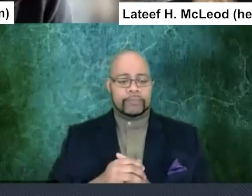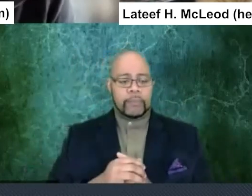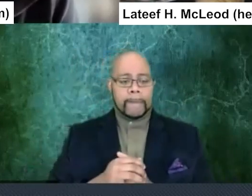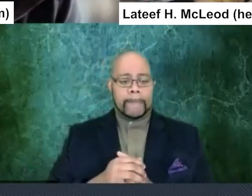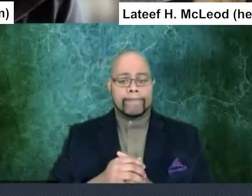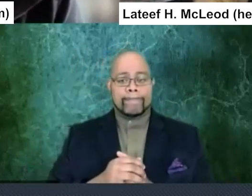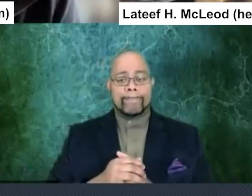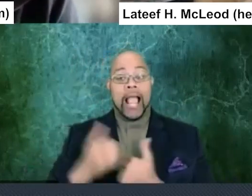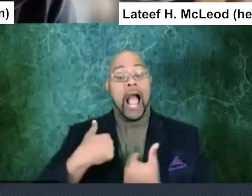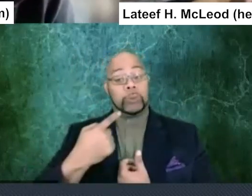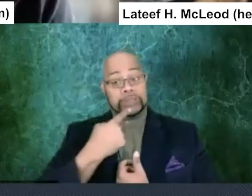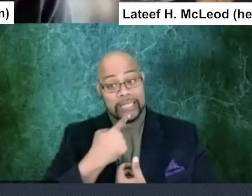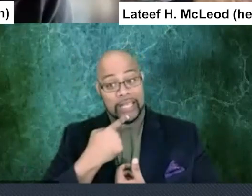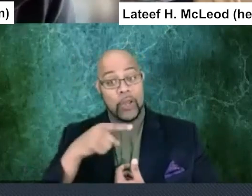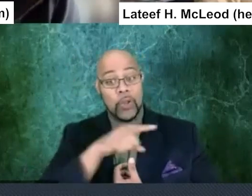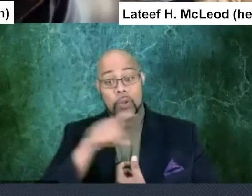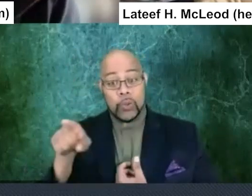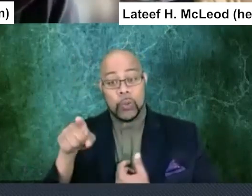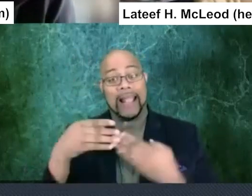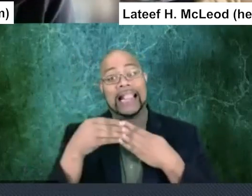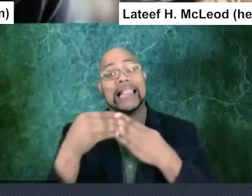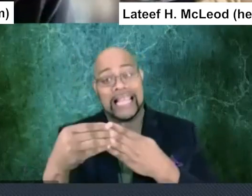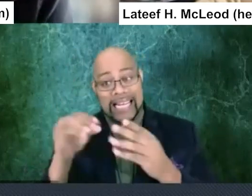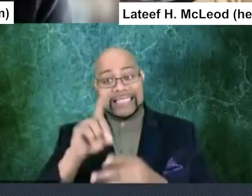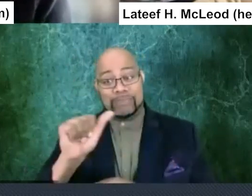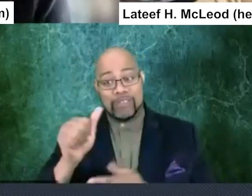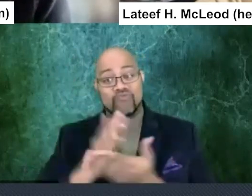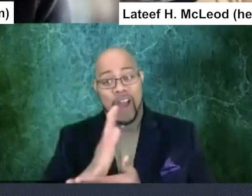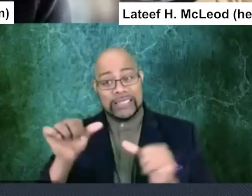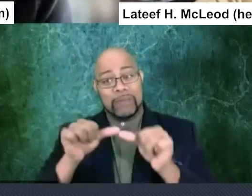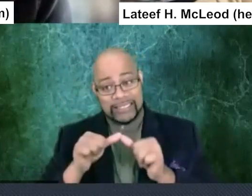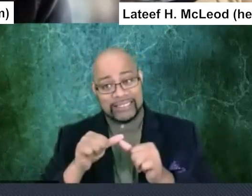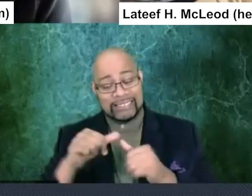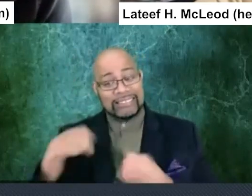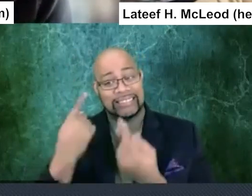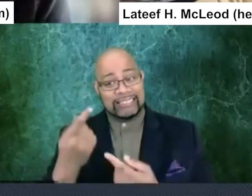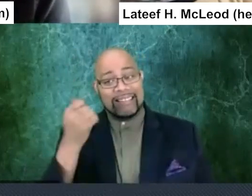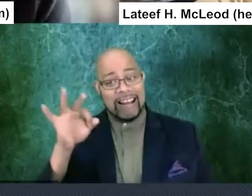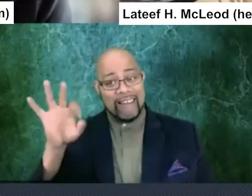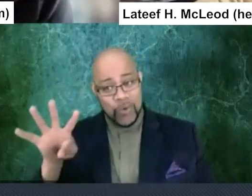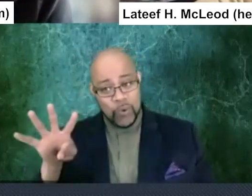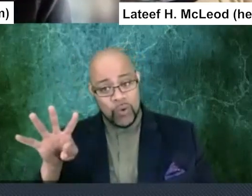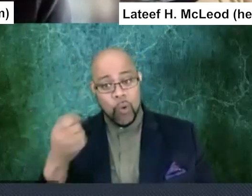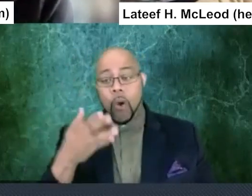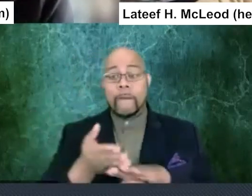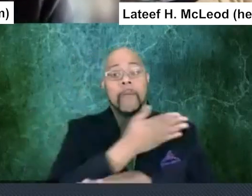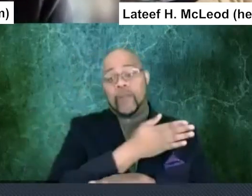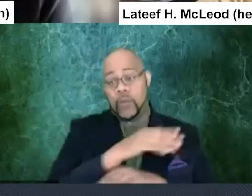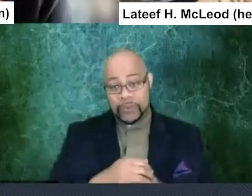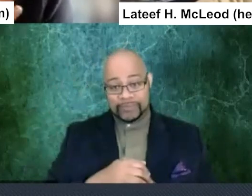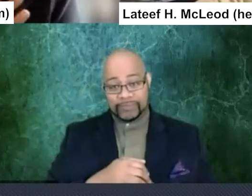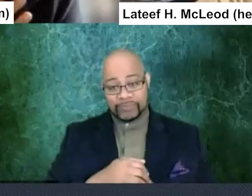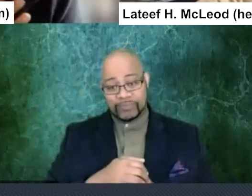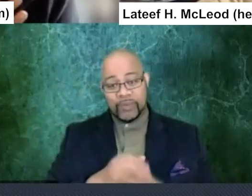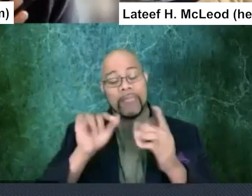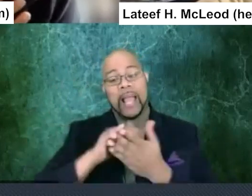And I would argue you've been leading in disability rights spaces since 1994 or earlier, but